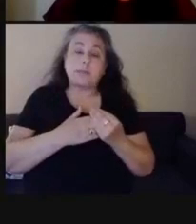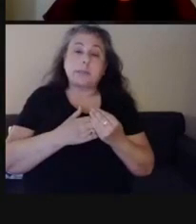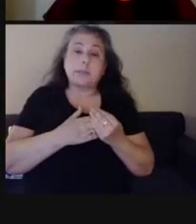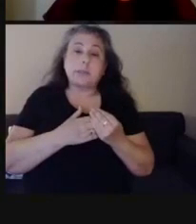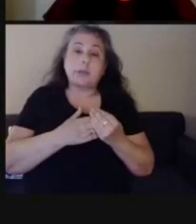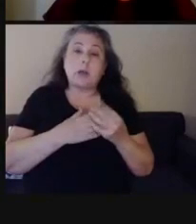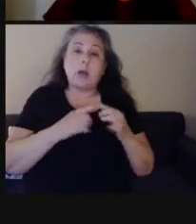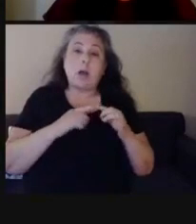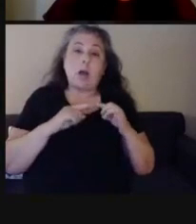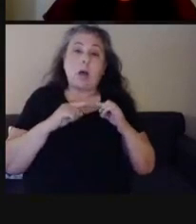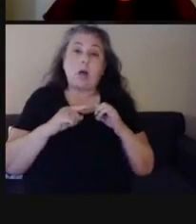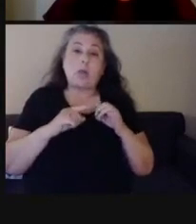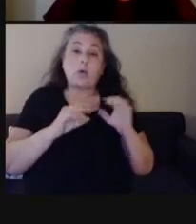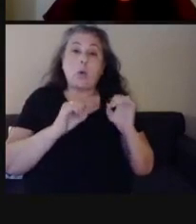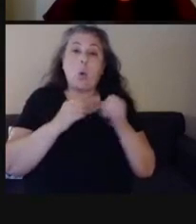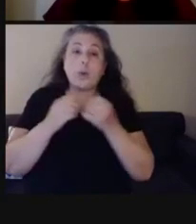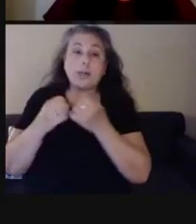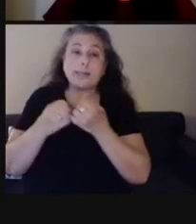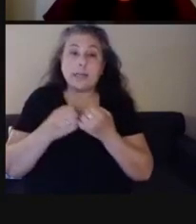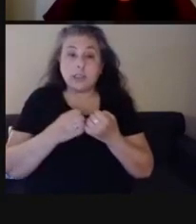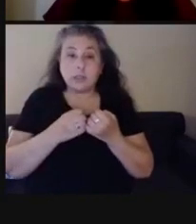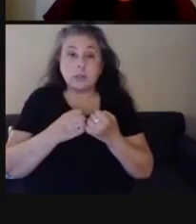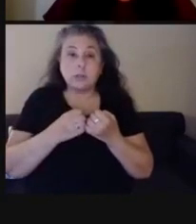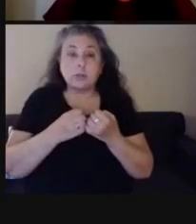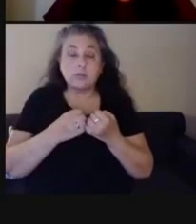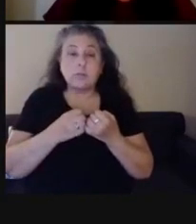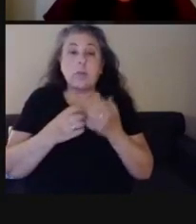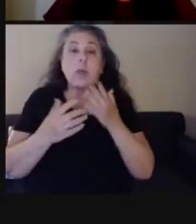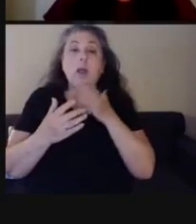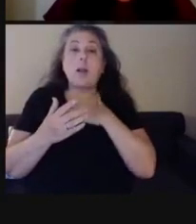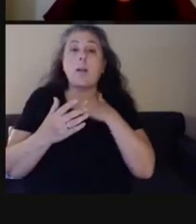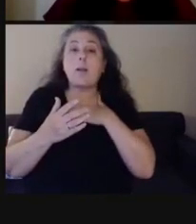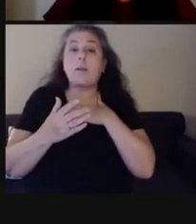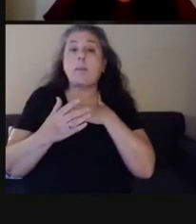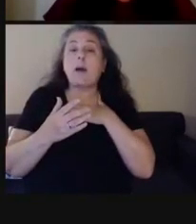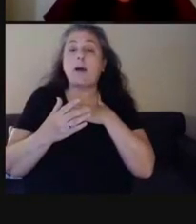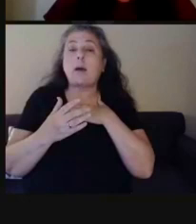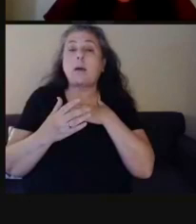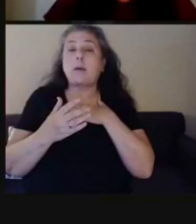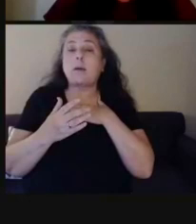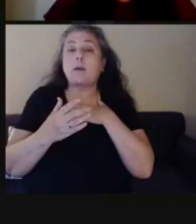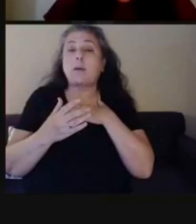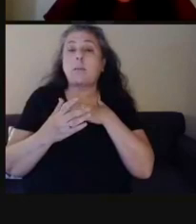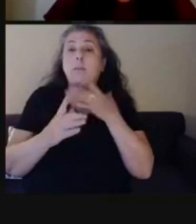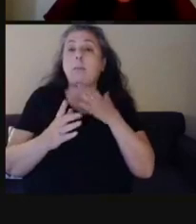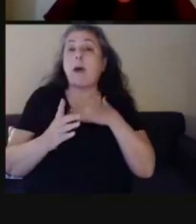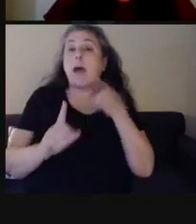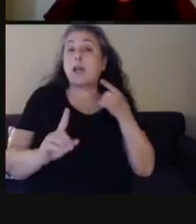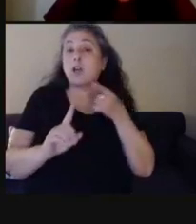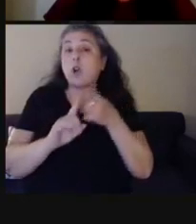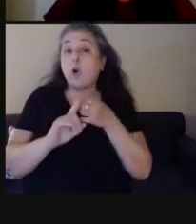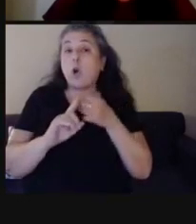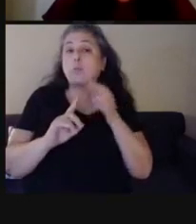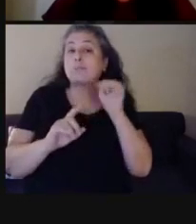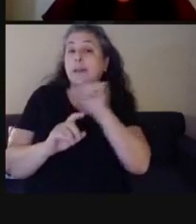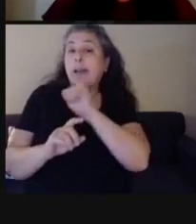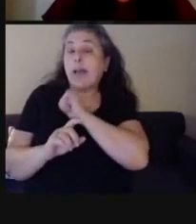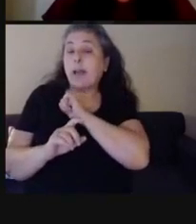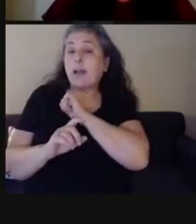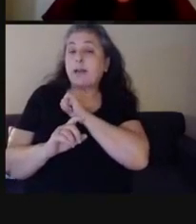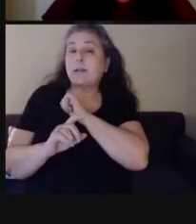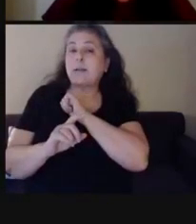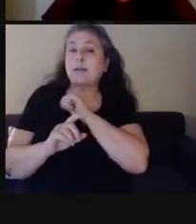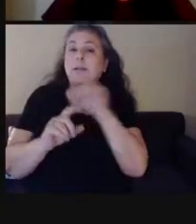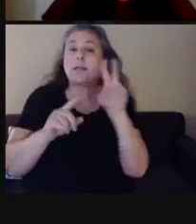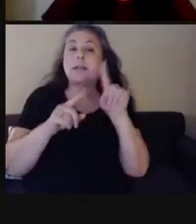other organizations, my stance and my goal is to have it